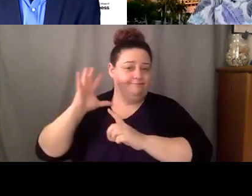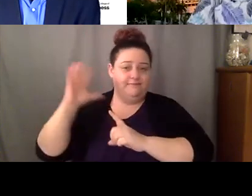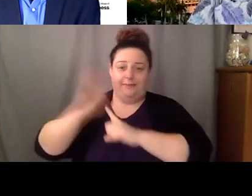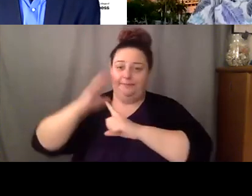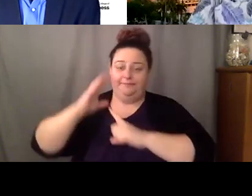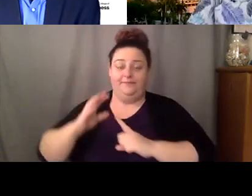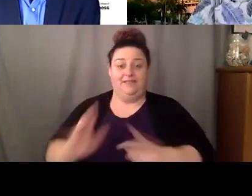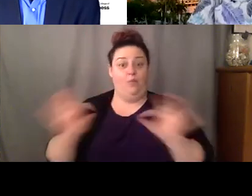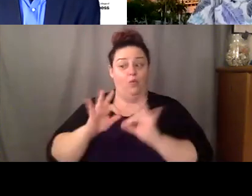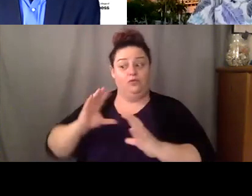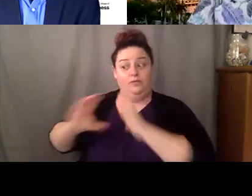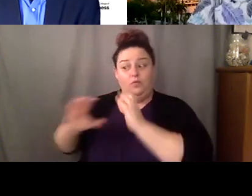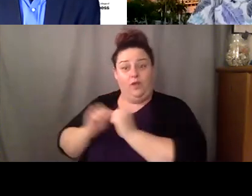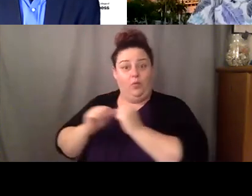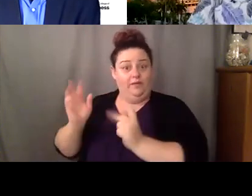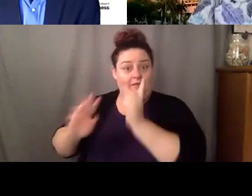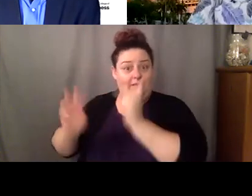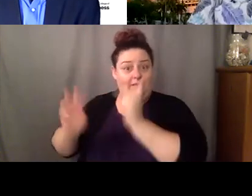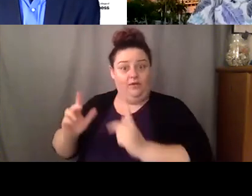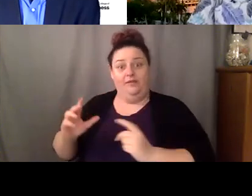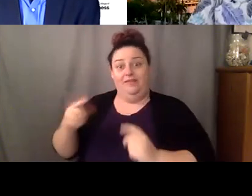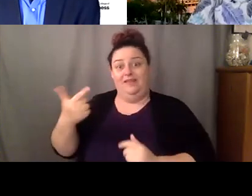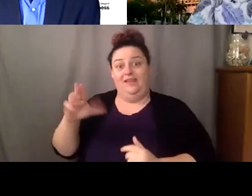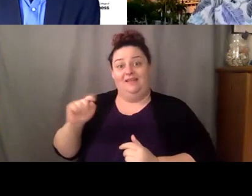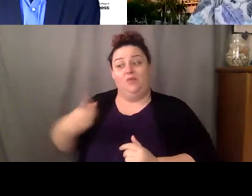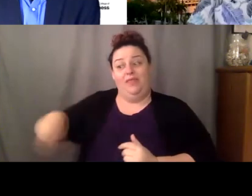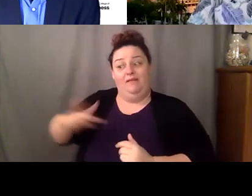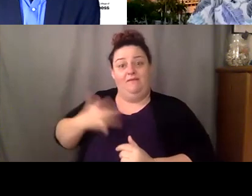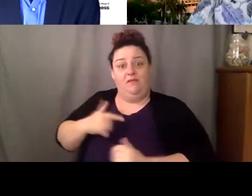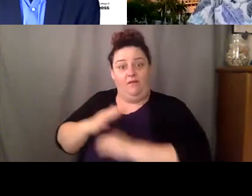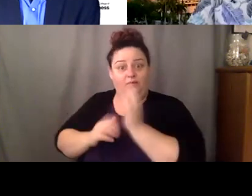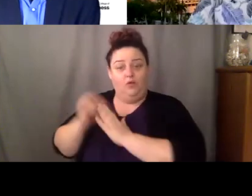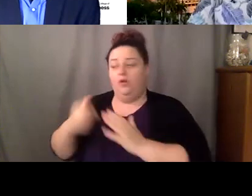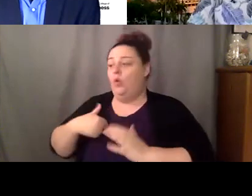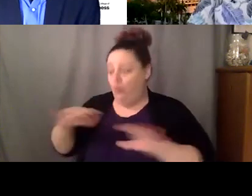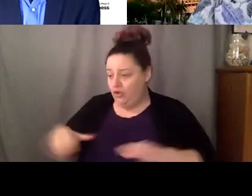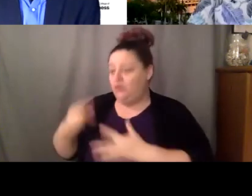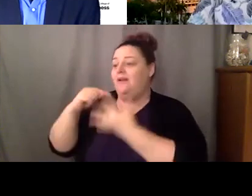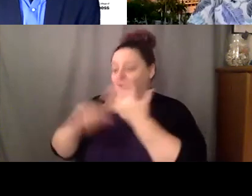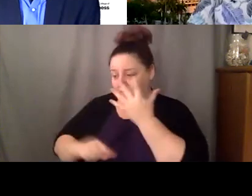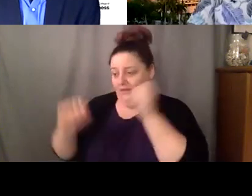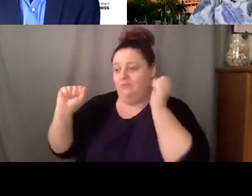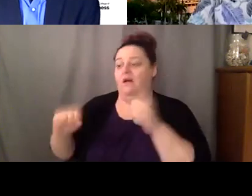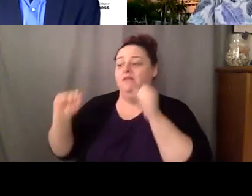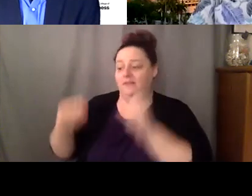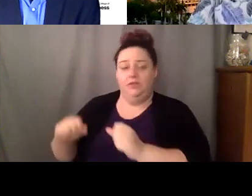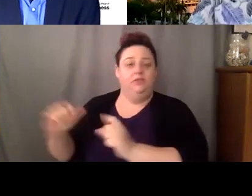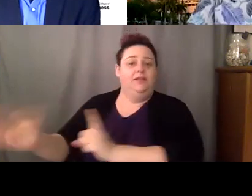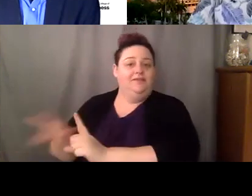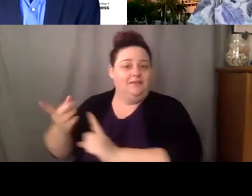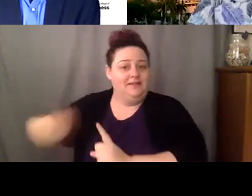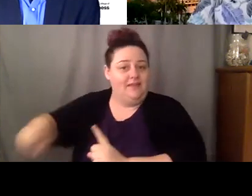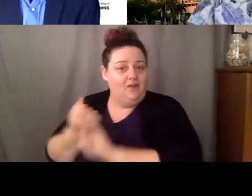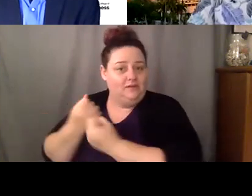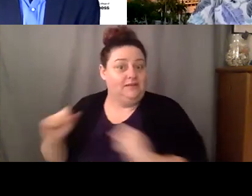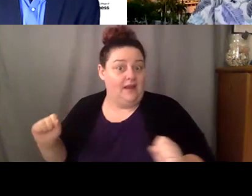the guest in a way that makes them feel comfortable that you're doing everything possible to ensure their safety,